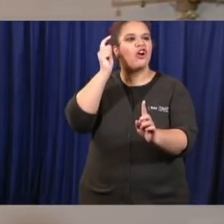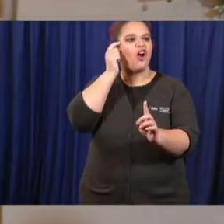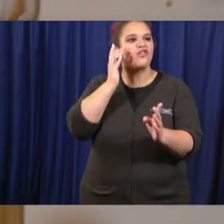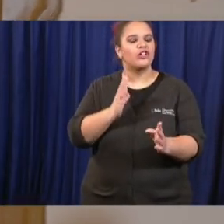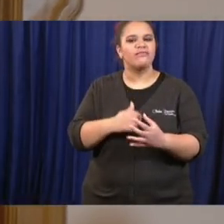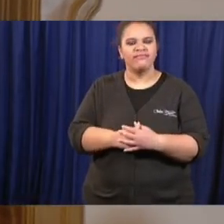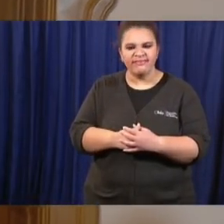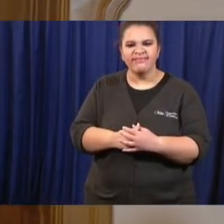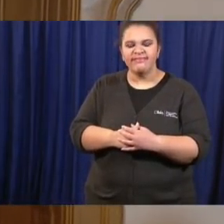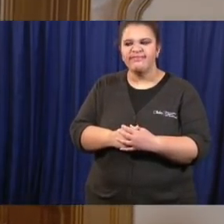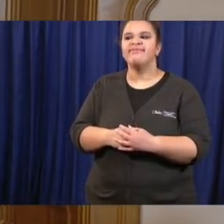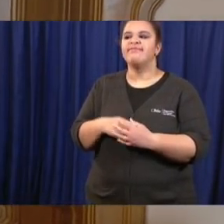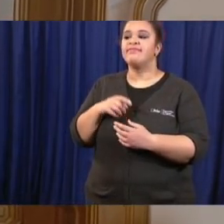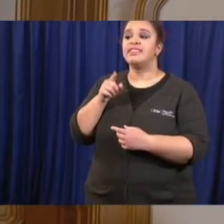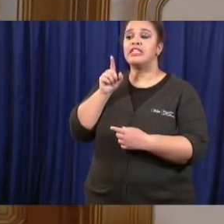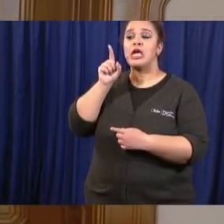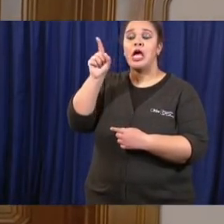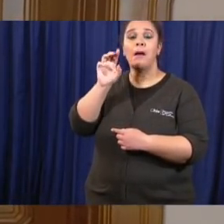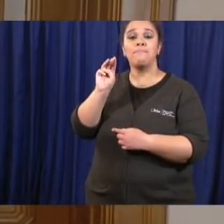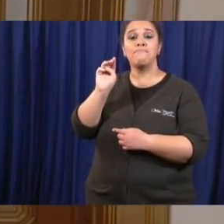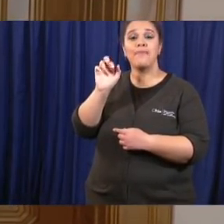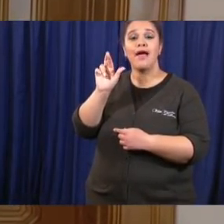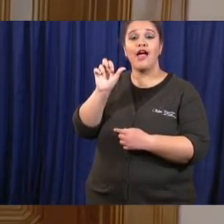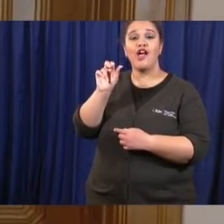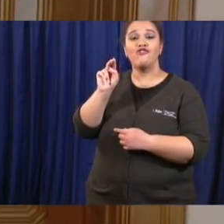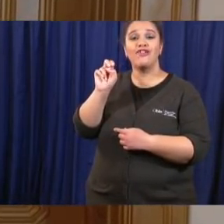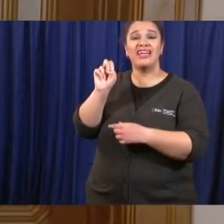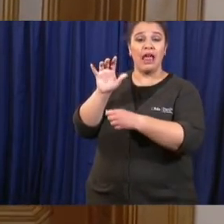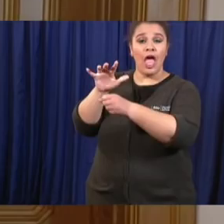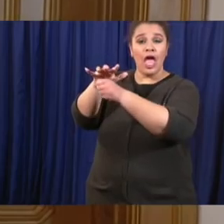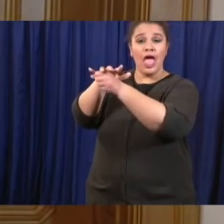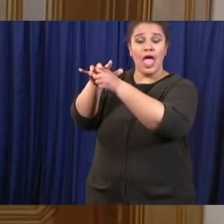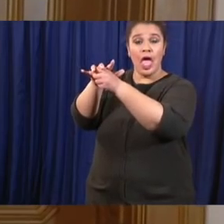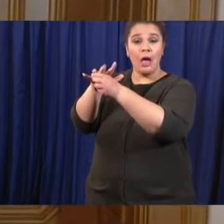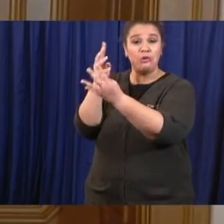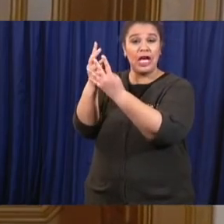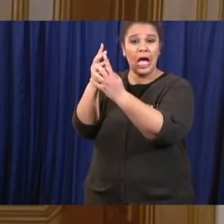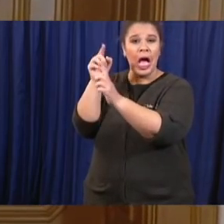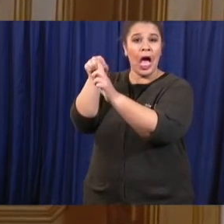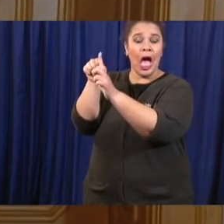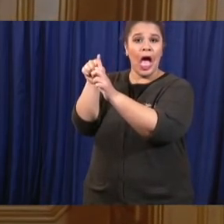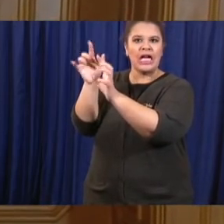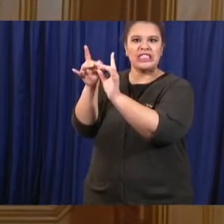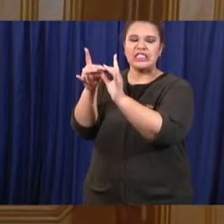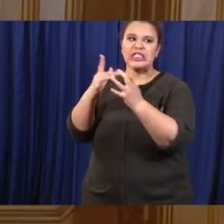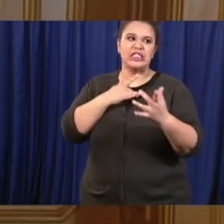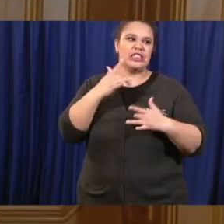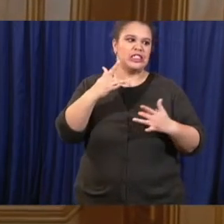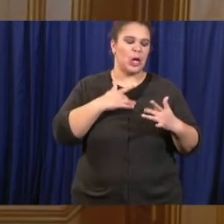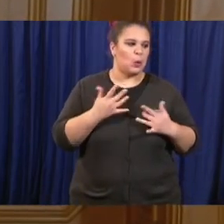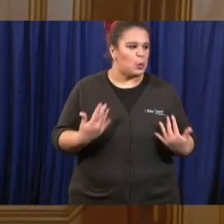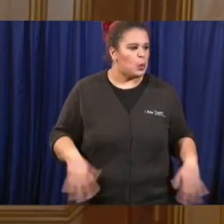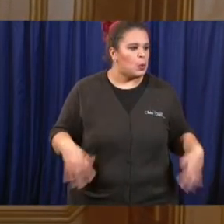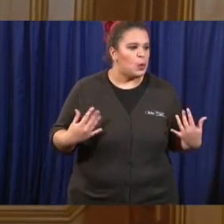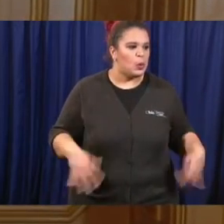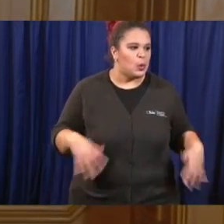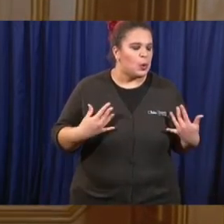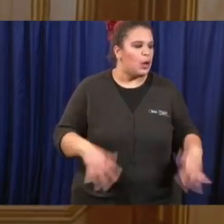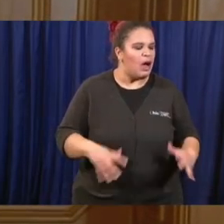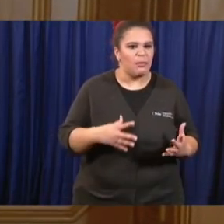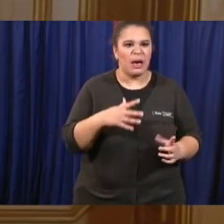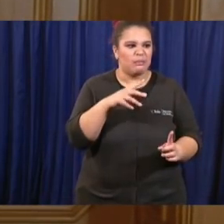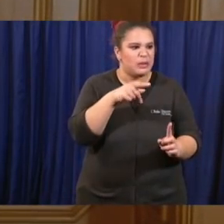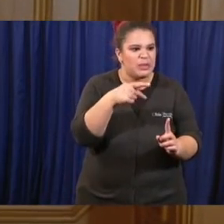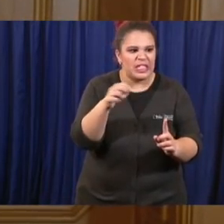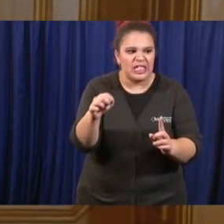concerned about a lack of PPE and testing for people who are maybe showing symptoms. Can you tell us, I guess, what the state's doing to address some of